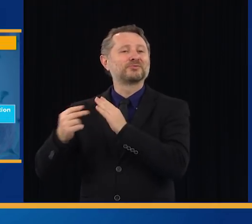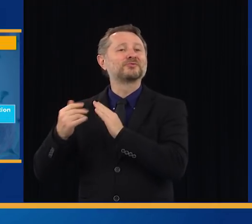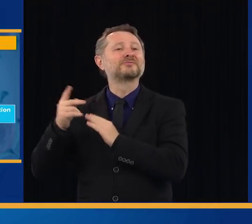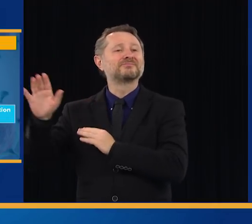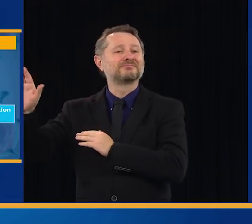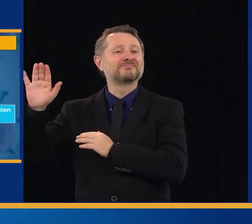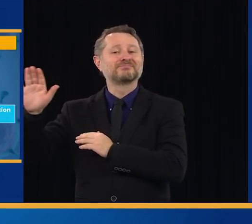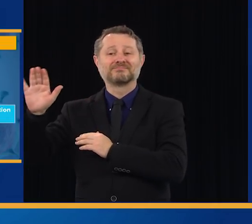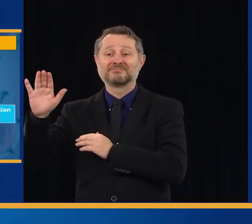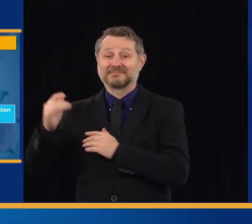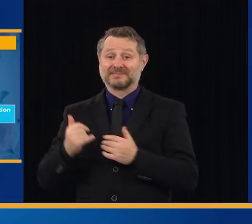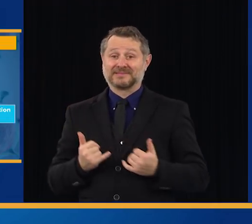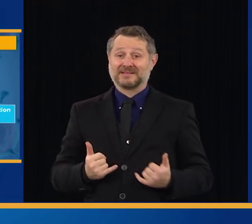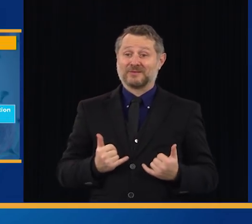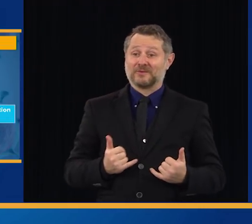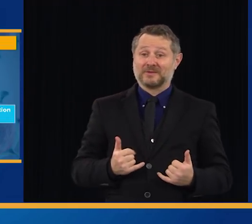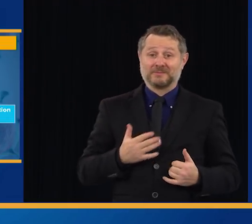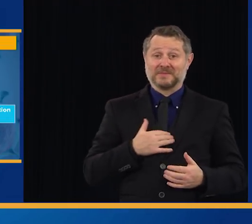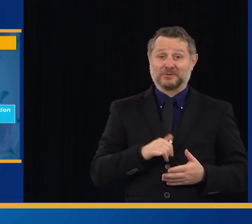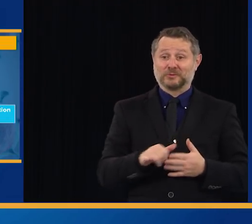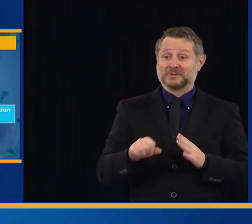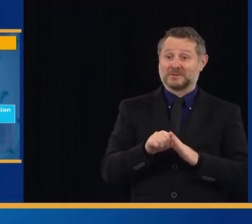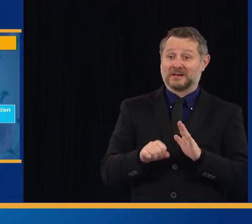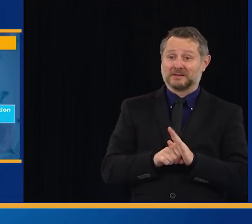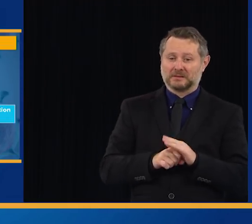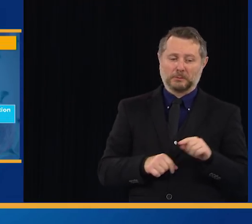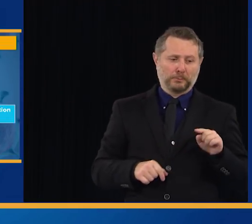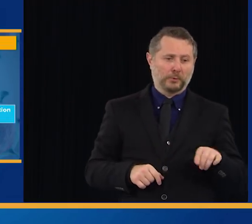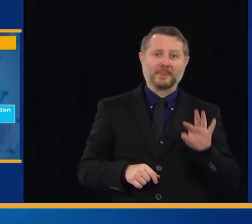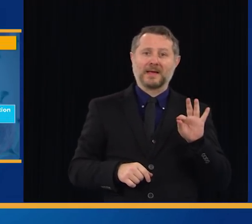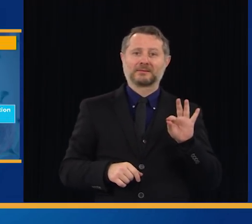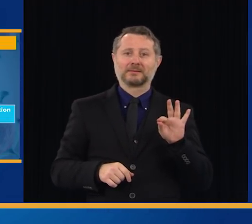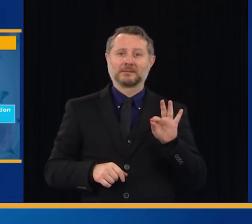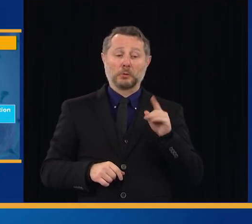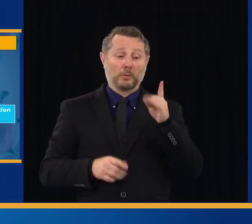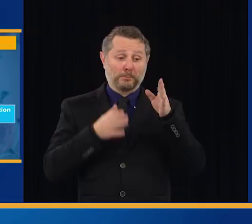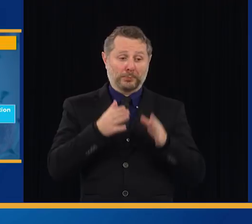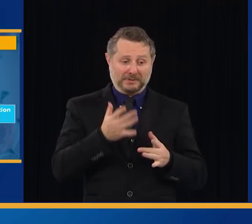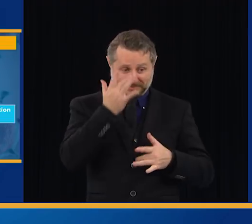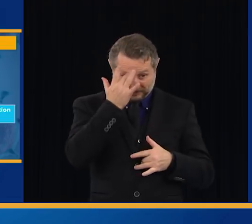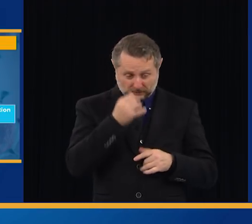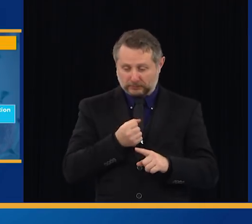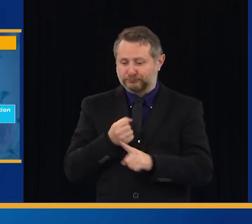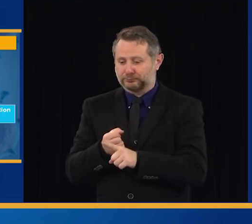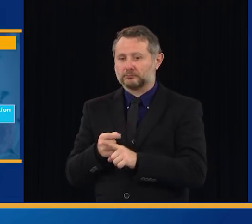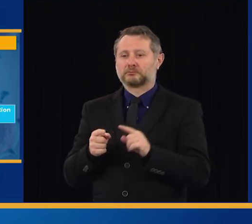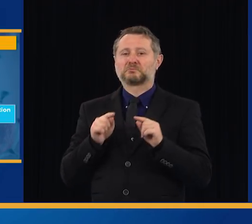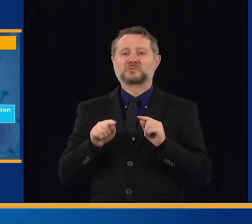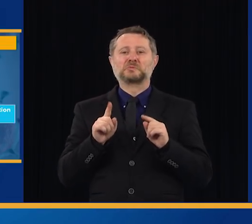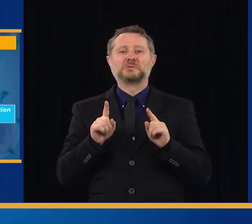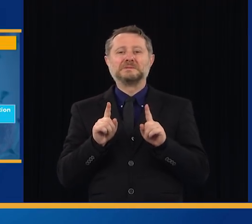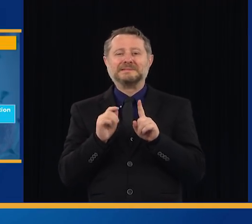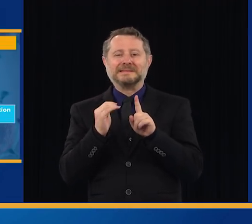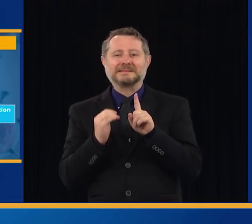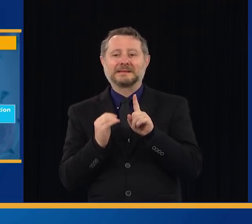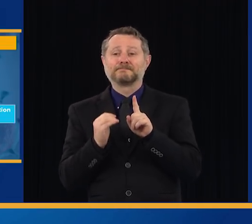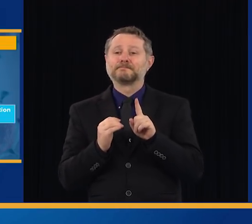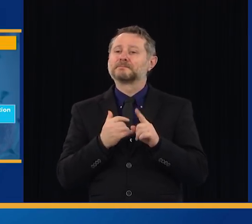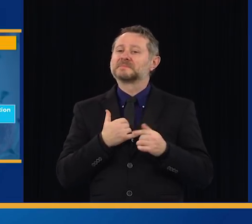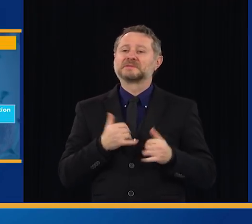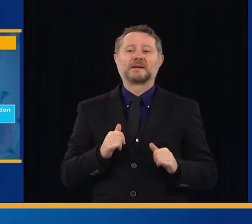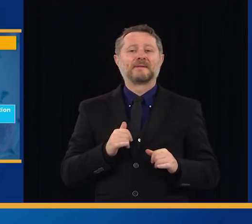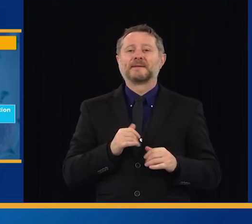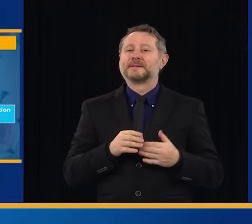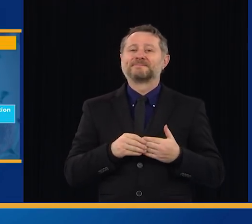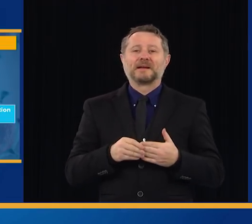0.9. That does not leave you a lot of wiggle room. So you're going to